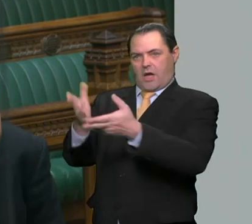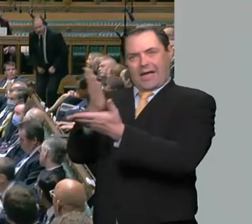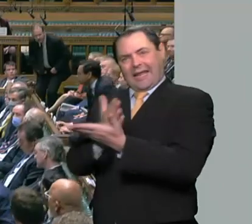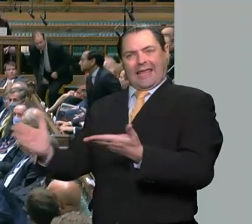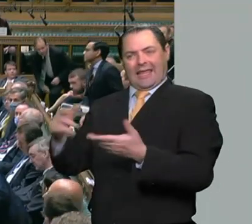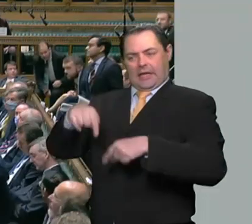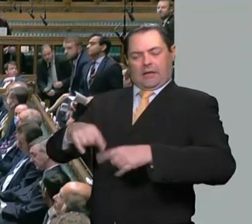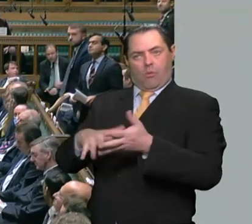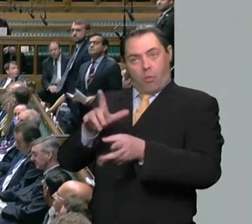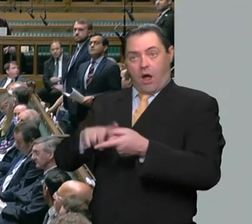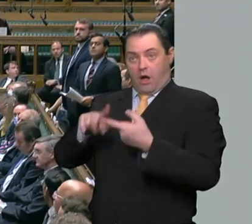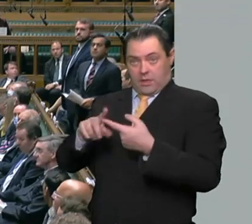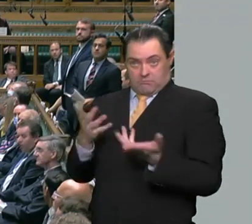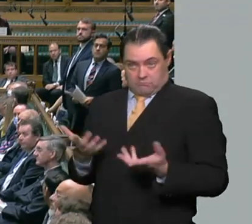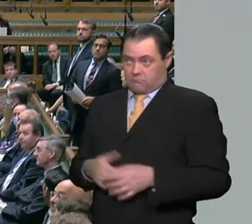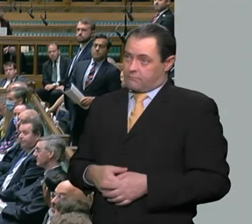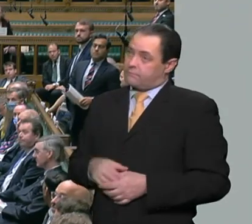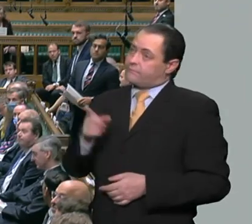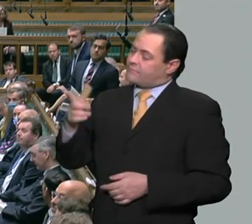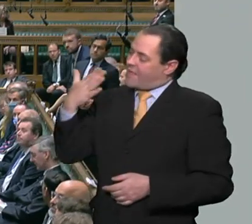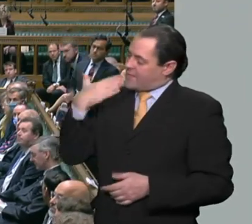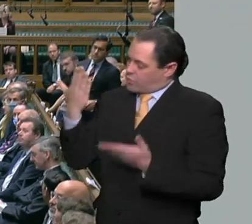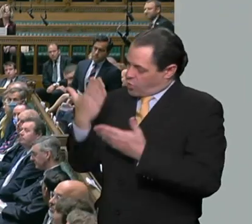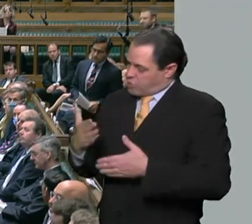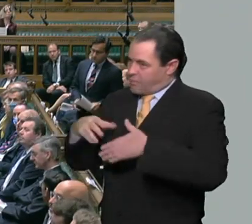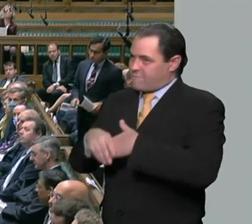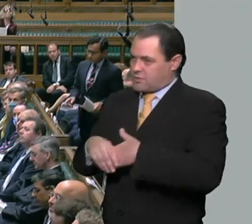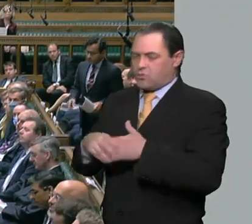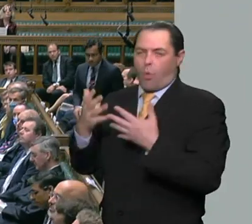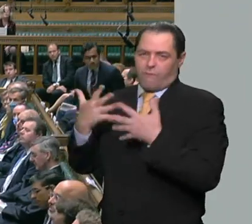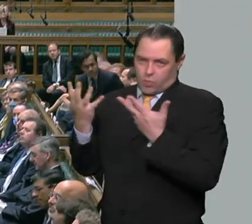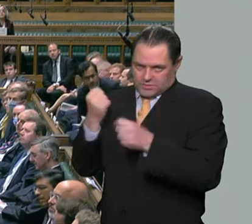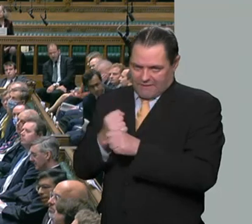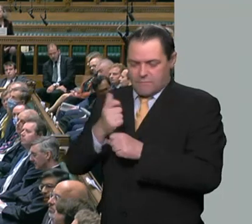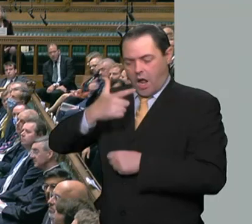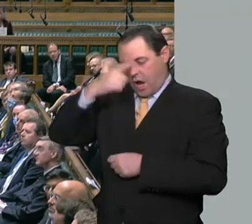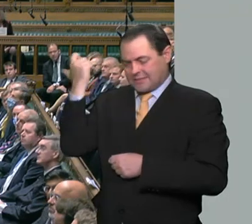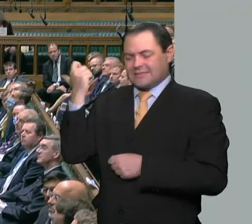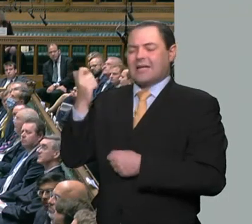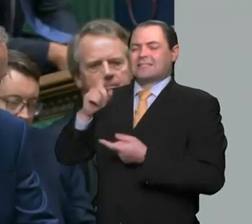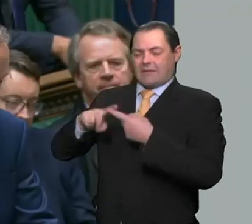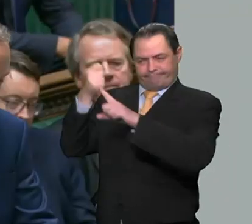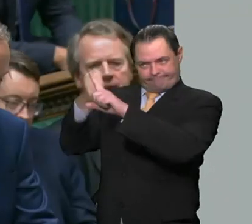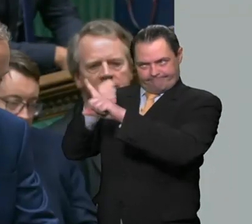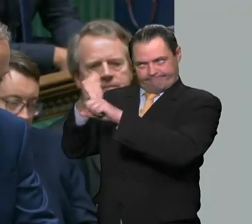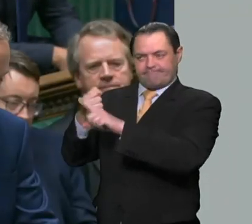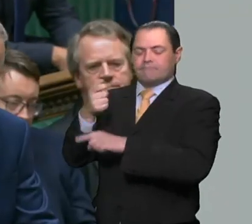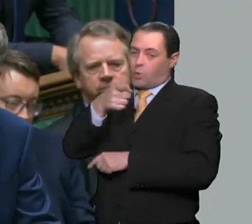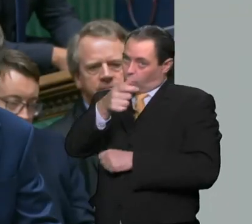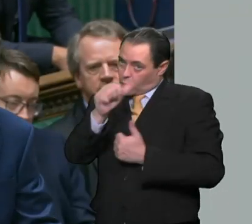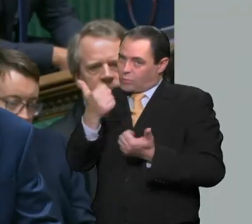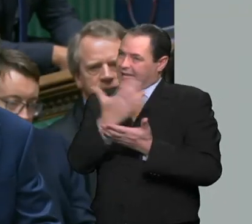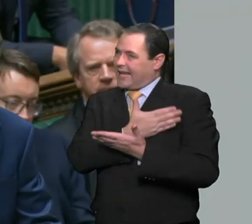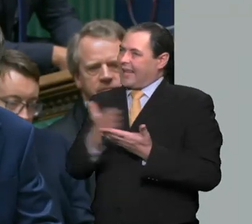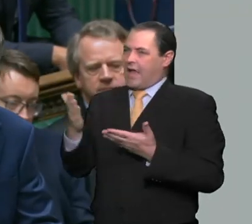Wye? Can I thank my honourable friend? Of course, the government understands, and he champions eloquently the